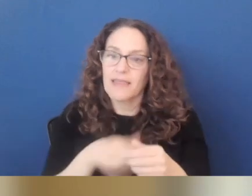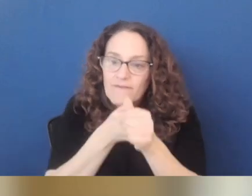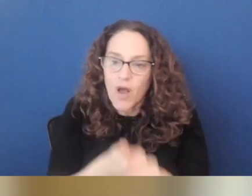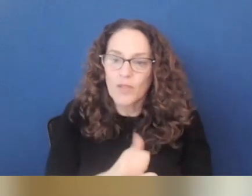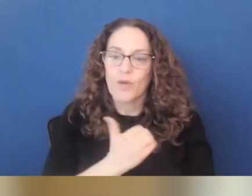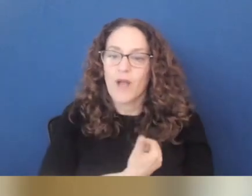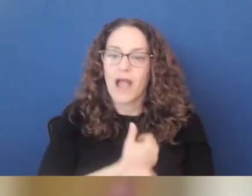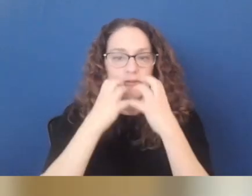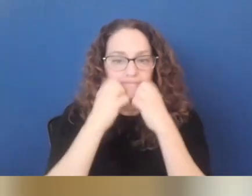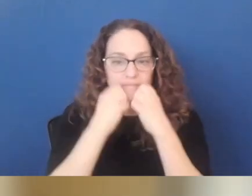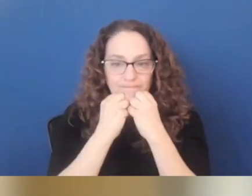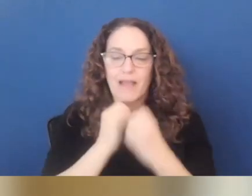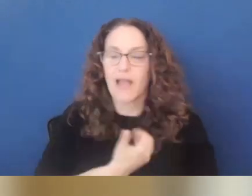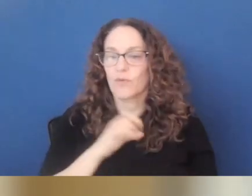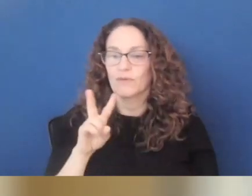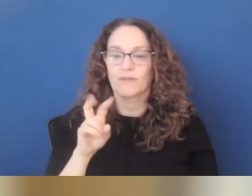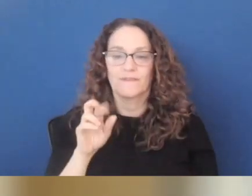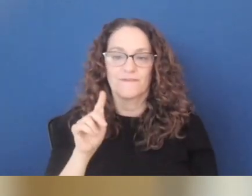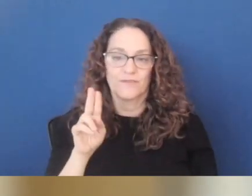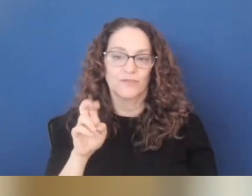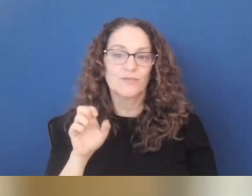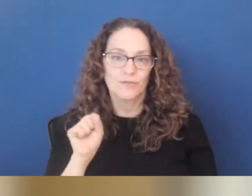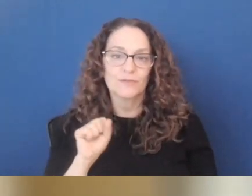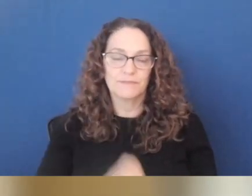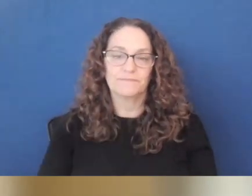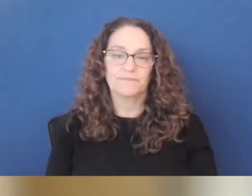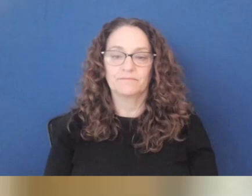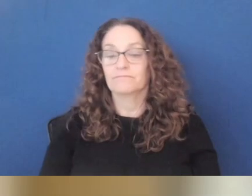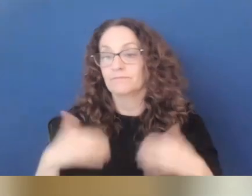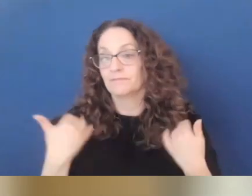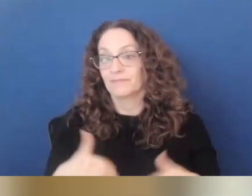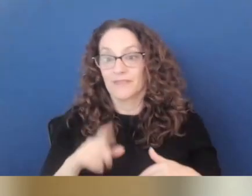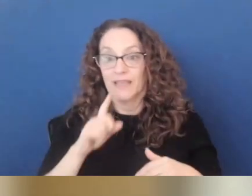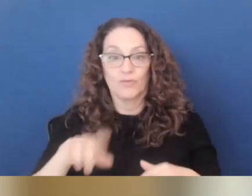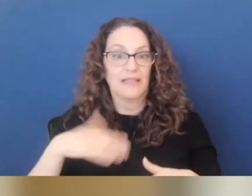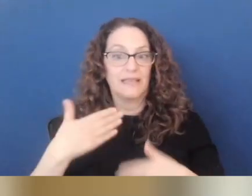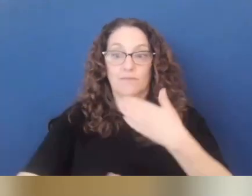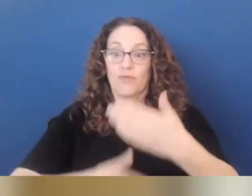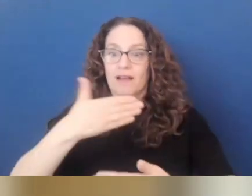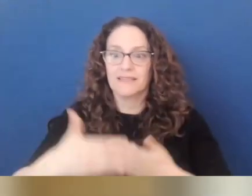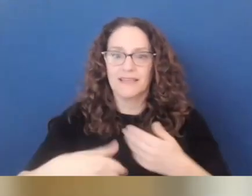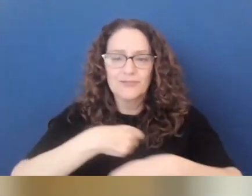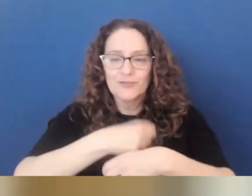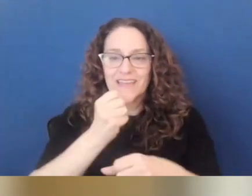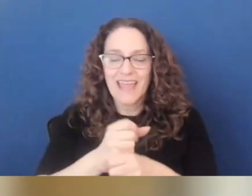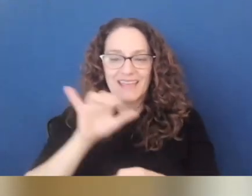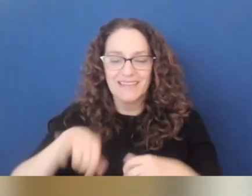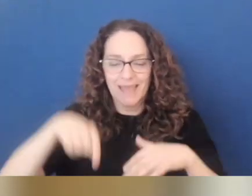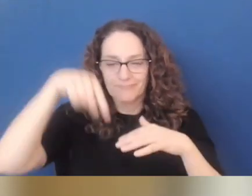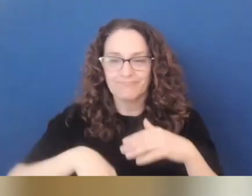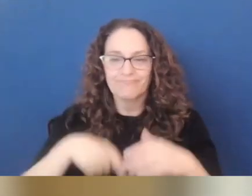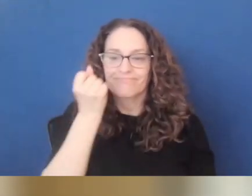So this whole process actually includes tremendous insight. It's not just about trying to get rid of thoughts so we